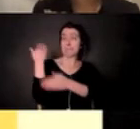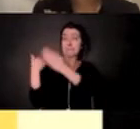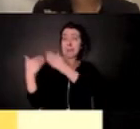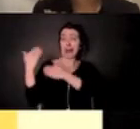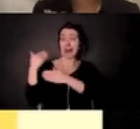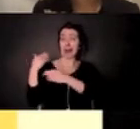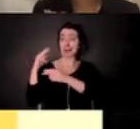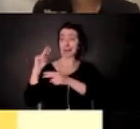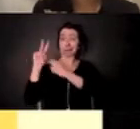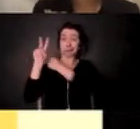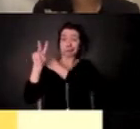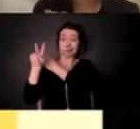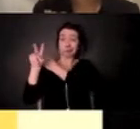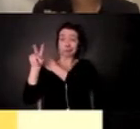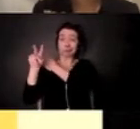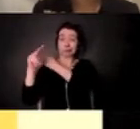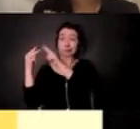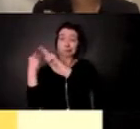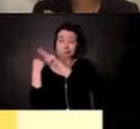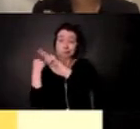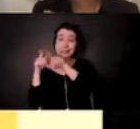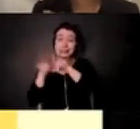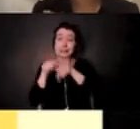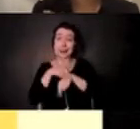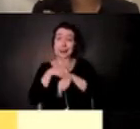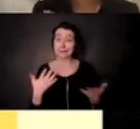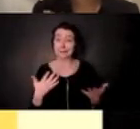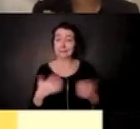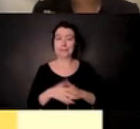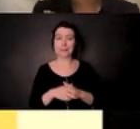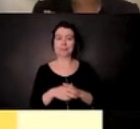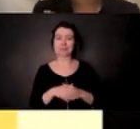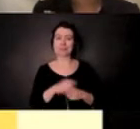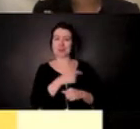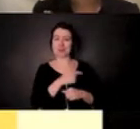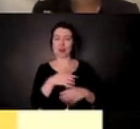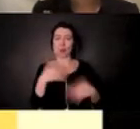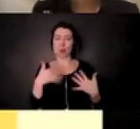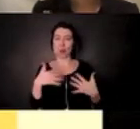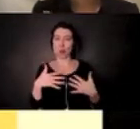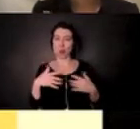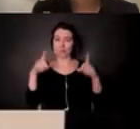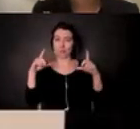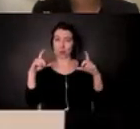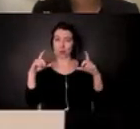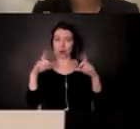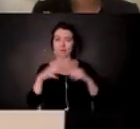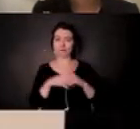these are just some incredible stills that Salma has digitally composed,